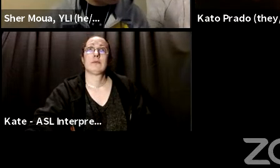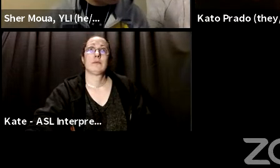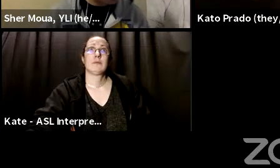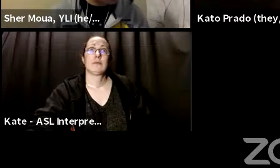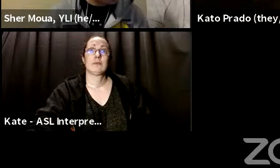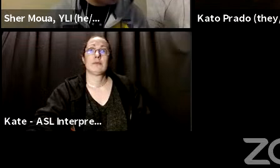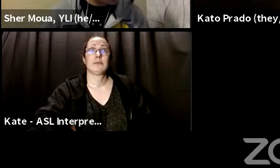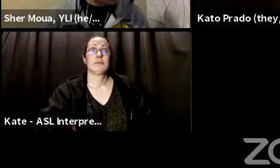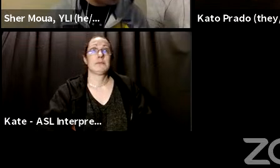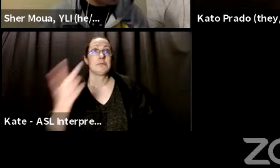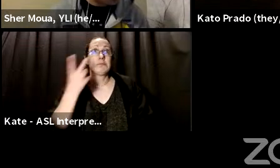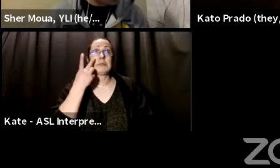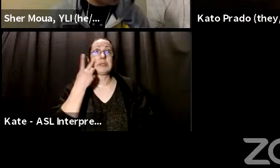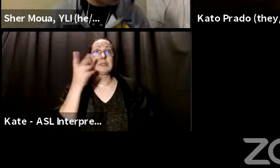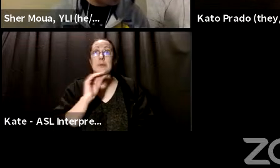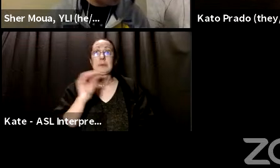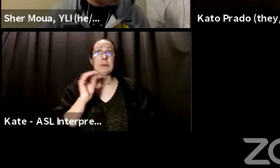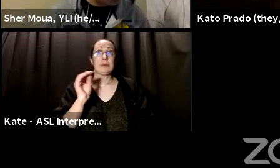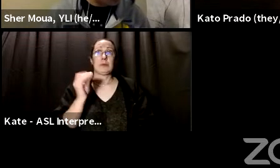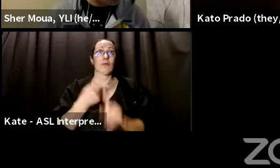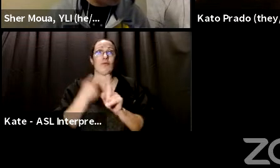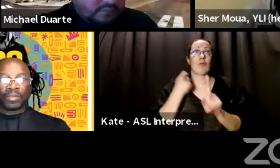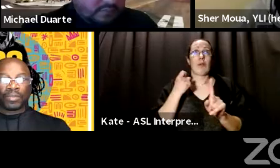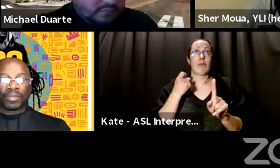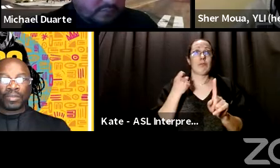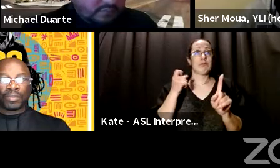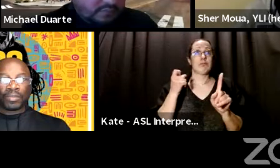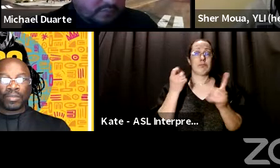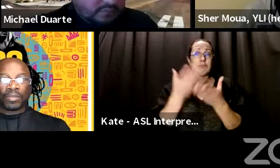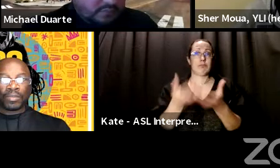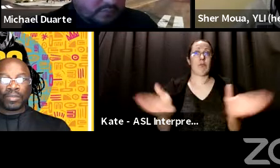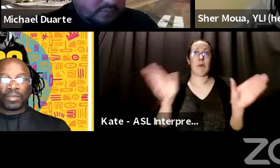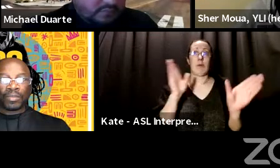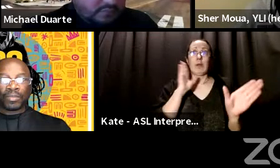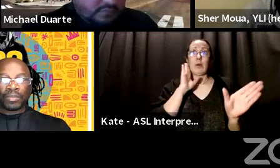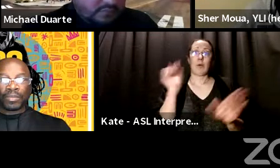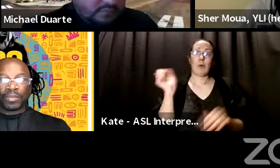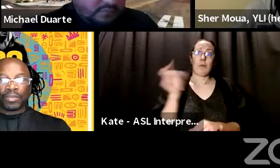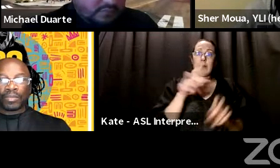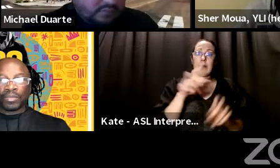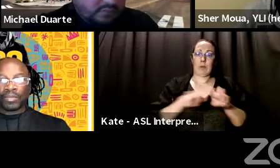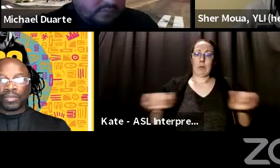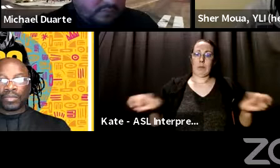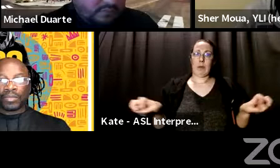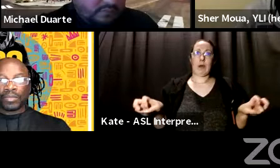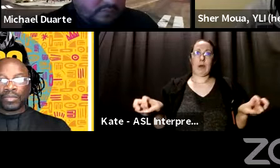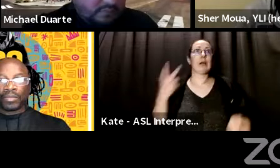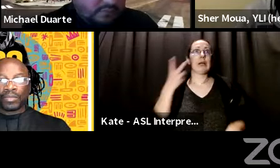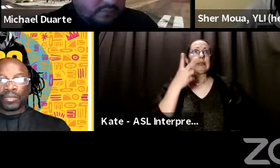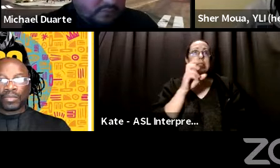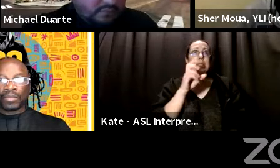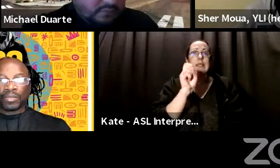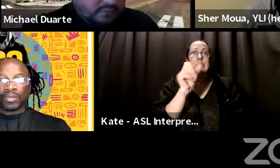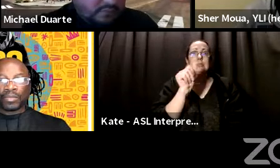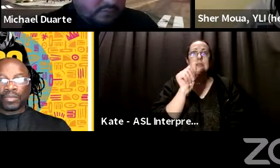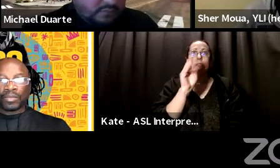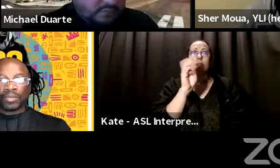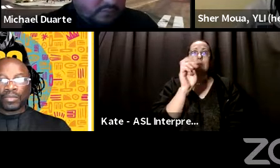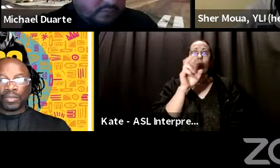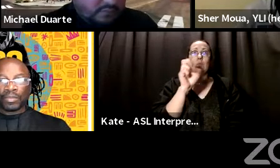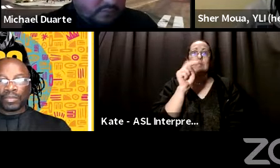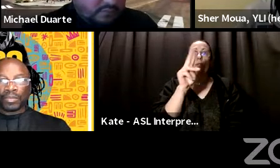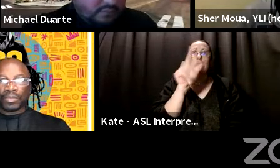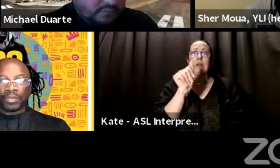I see no members from the public yet, so I'm going to come back to the panel members. I see Ms. Sabrina Kelly. You have the floor.